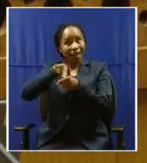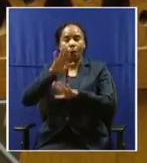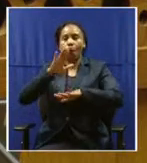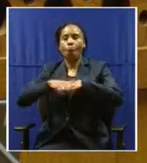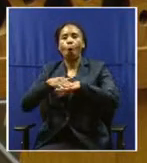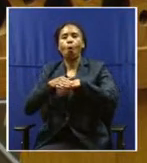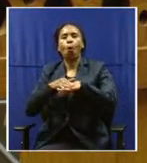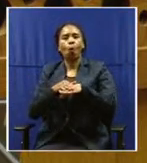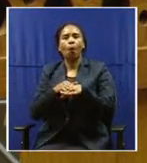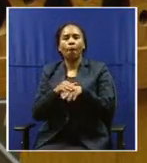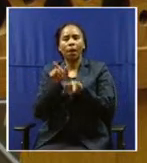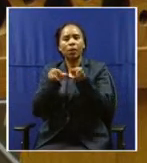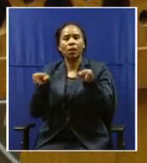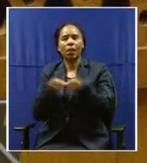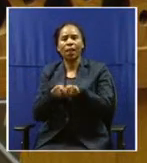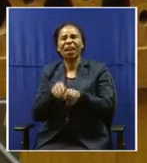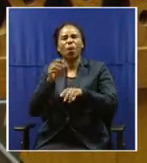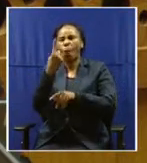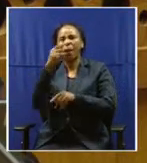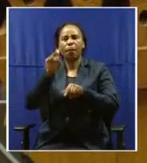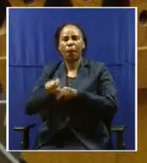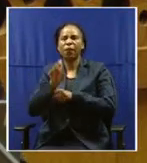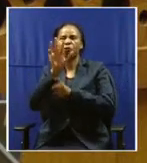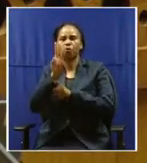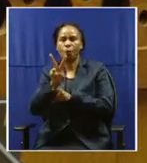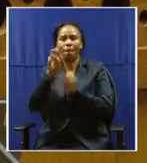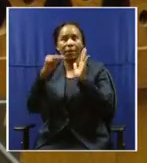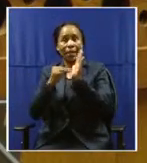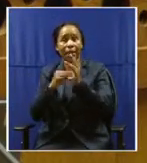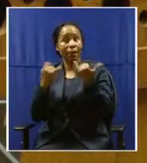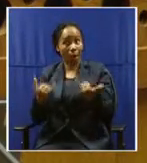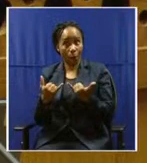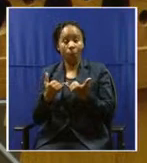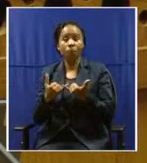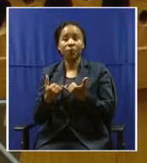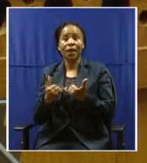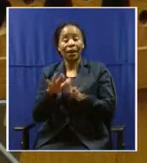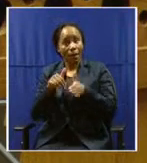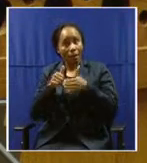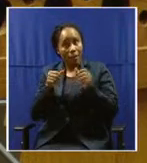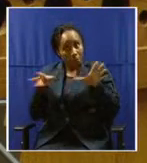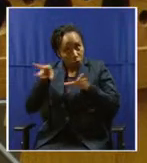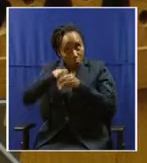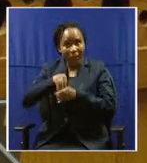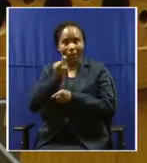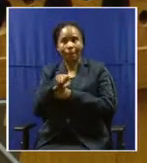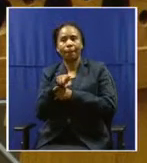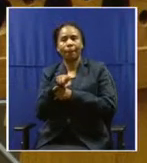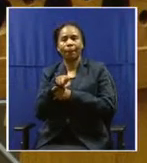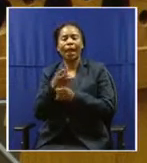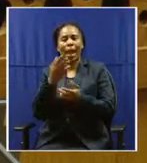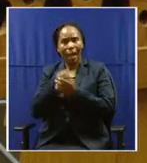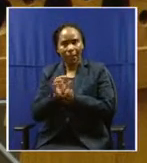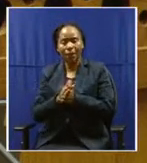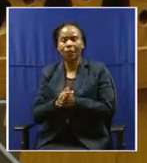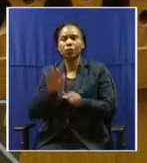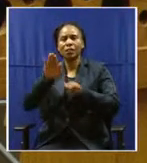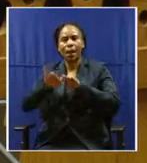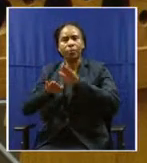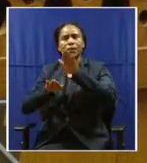who are already in the network and take their next steps to a better